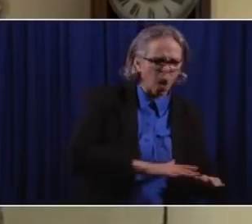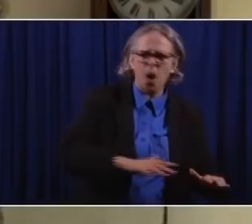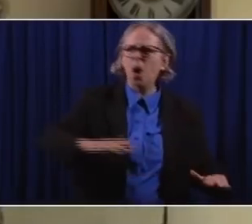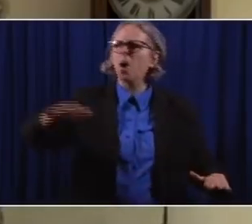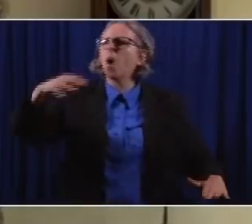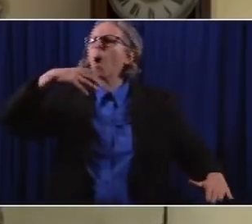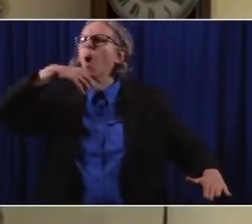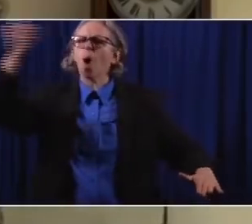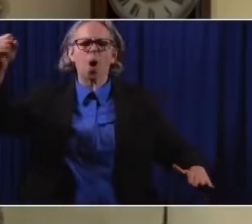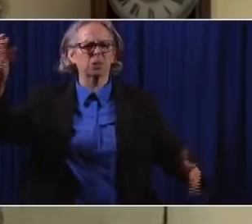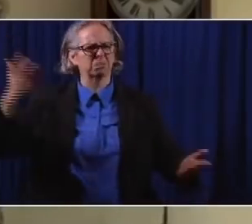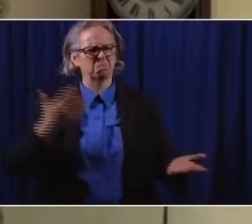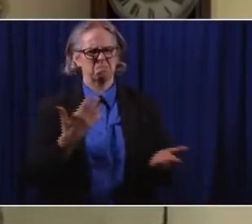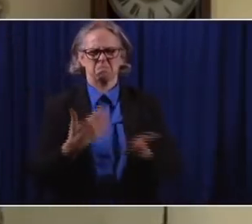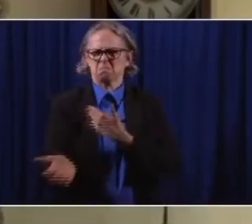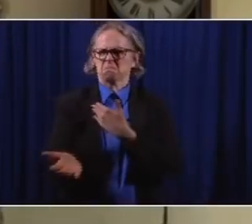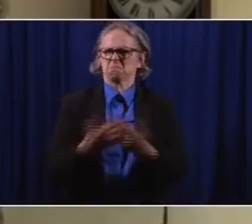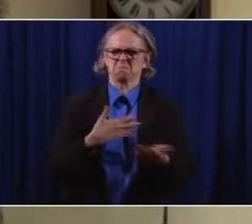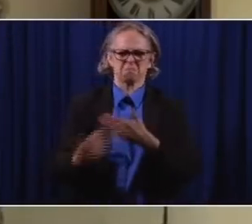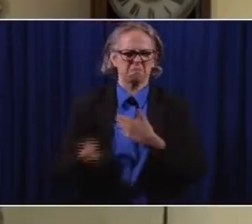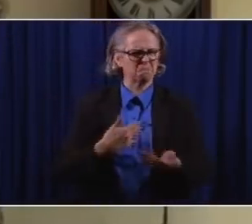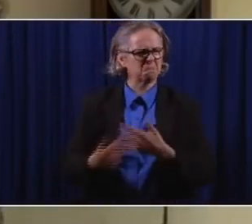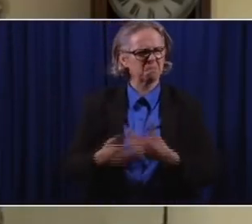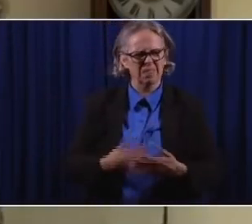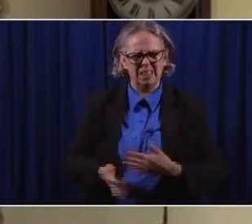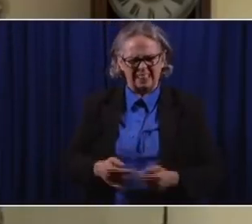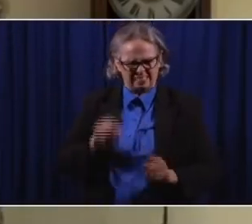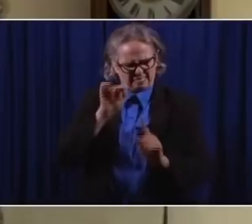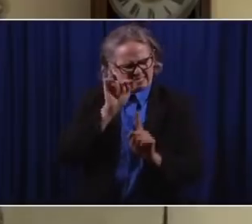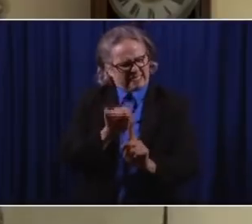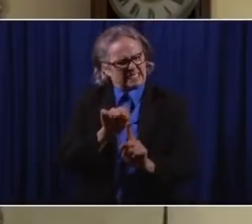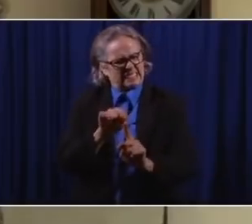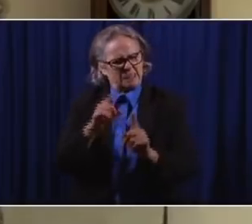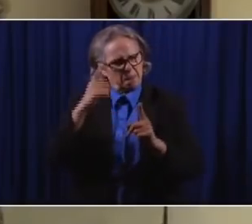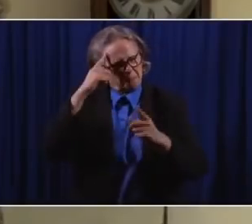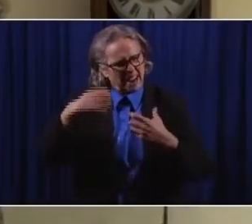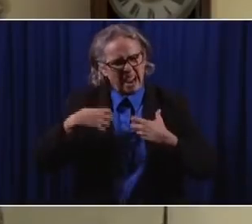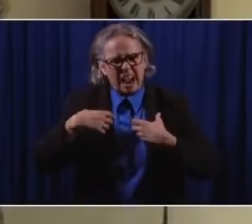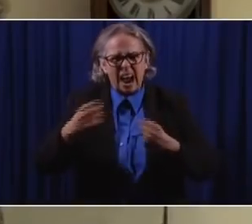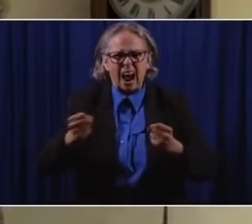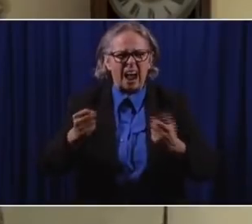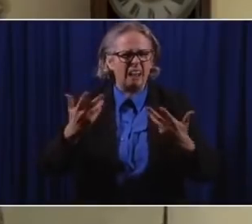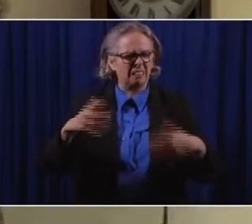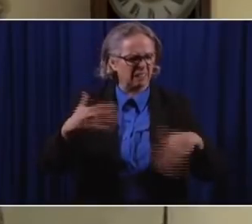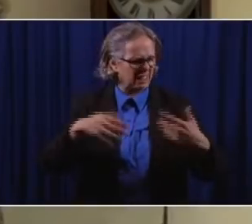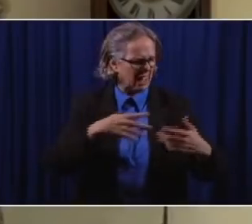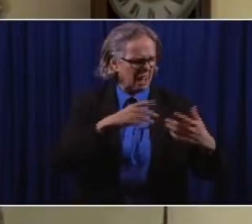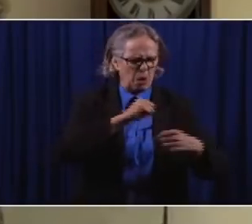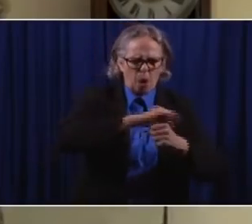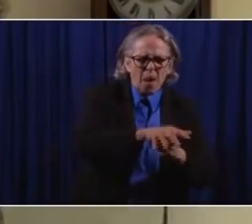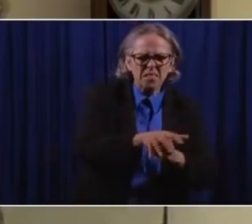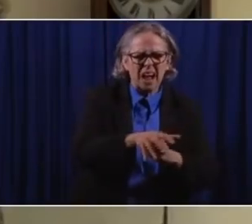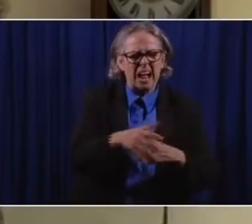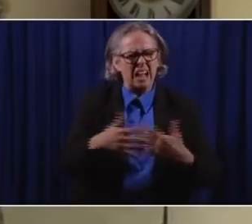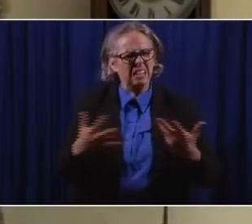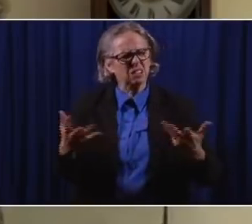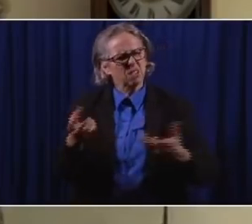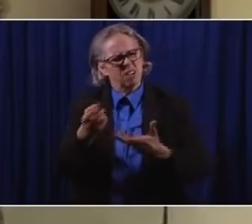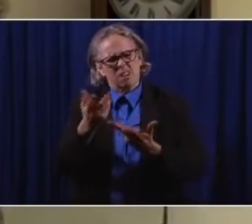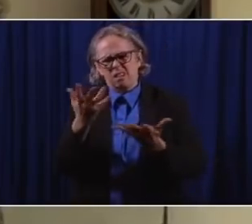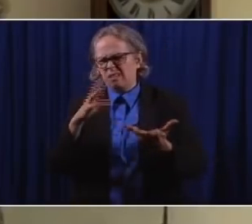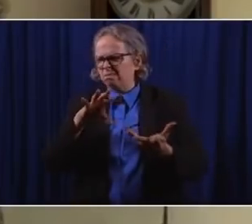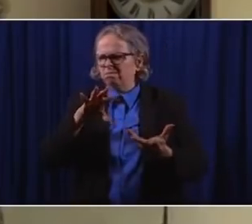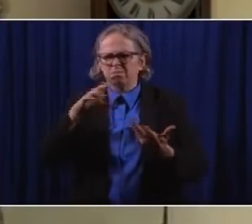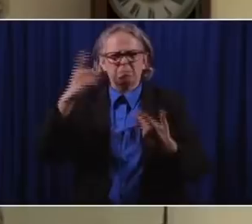Presents this virus, besides all the other things it's caused, has caused some real mental